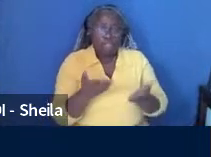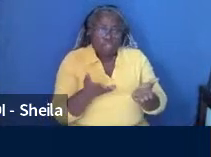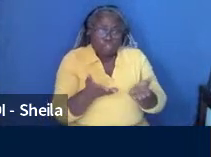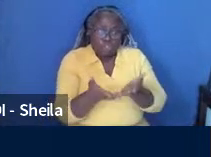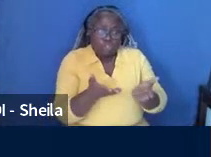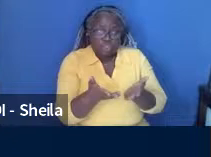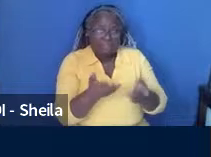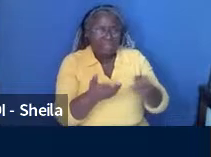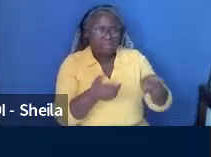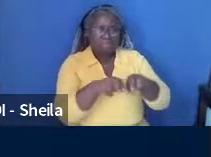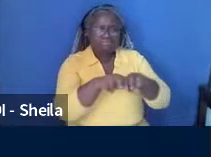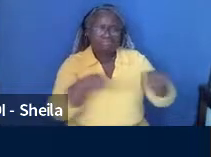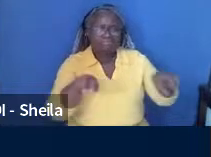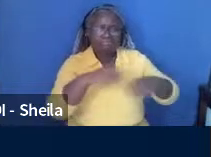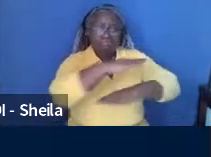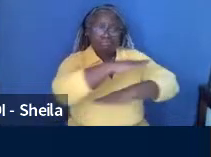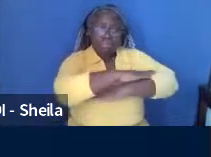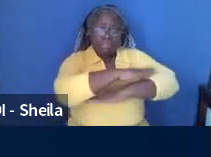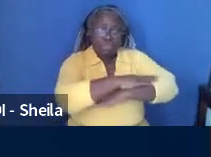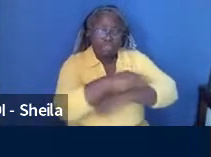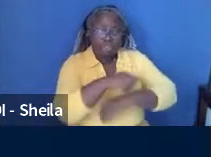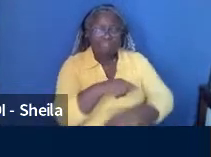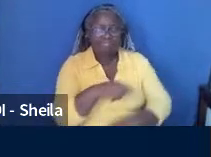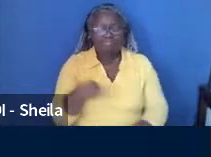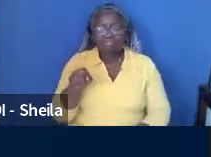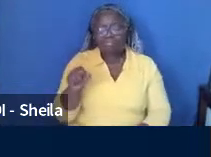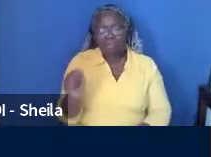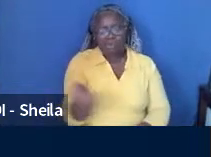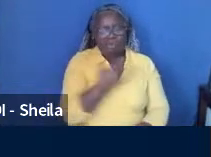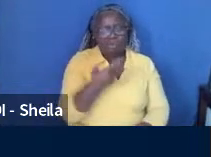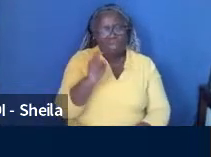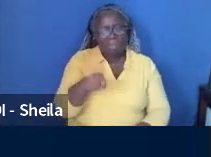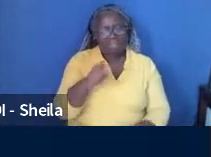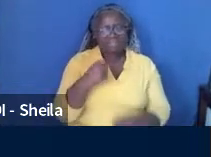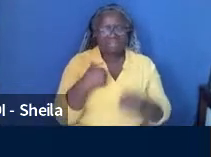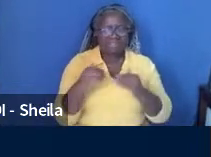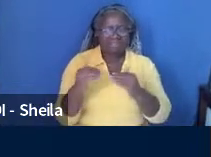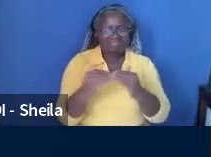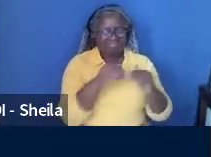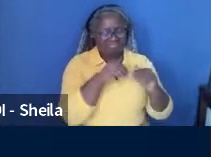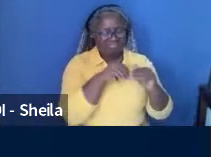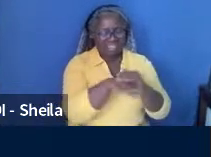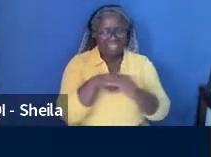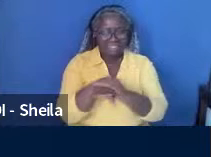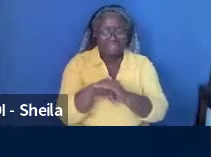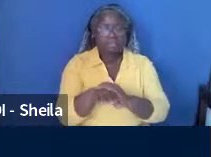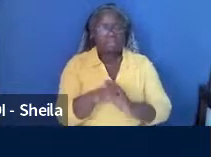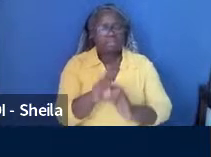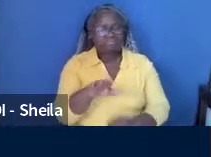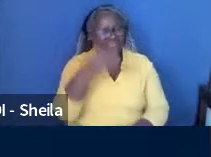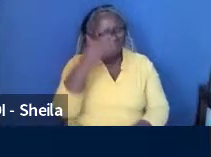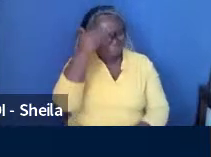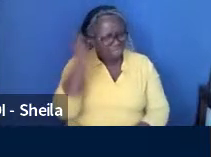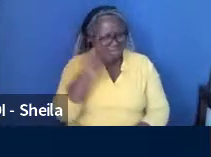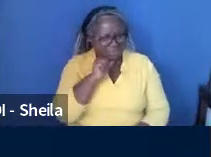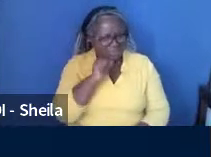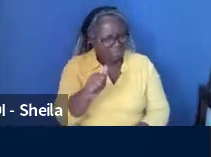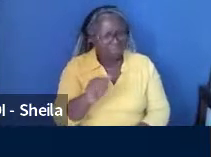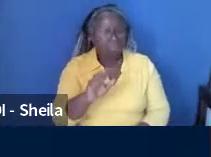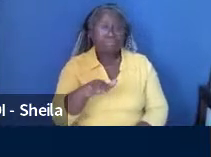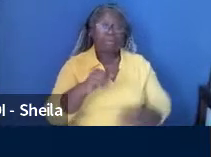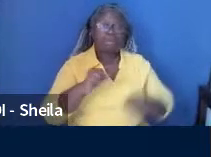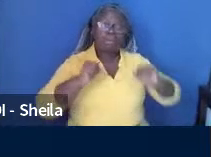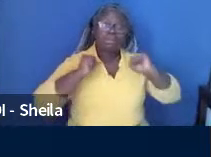accessible. And don't forget about the recreation facilities and fitness centers that provide exercise equipment or machines to patients and